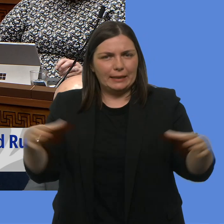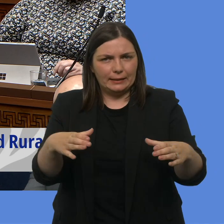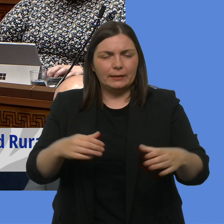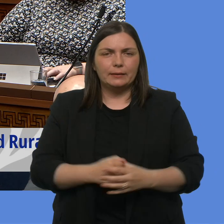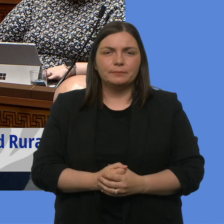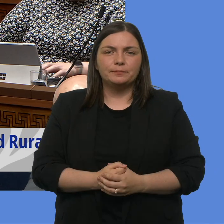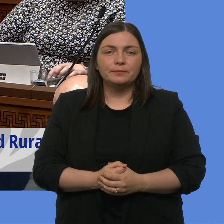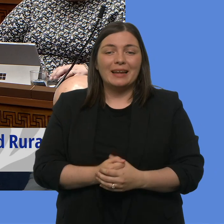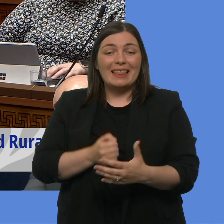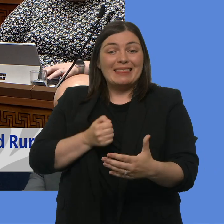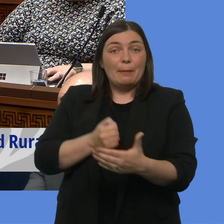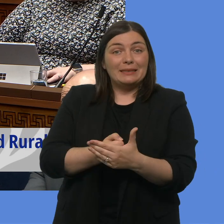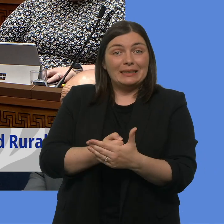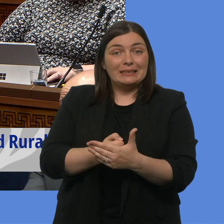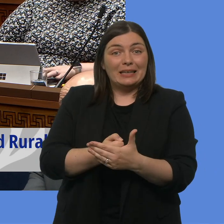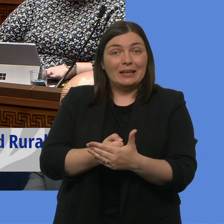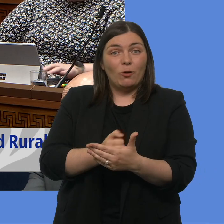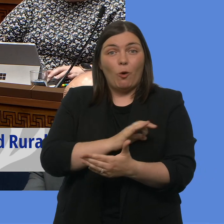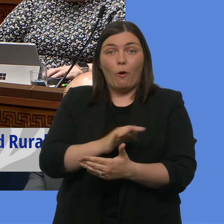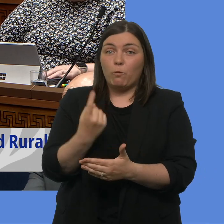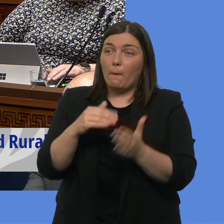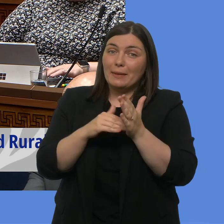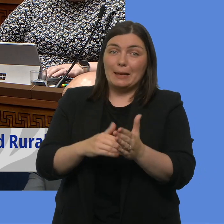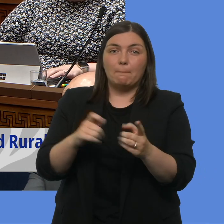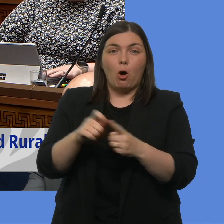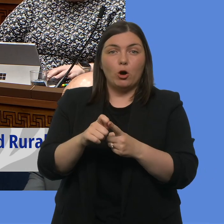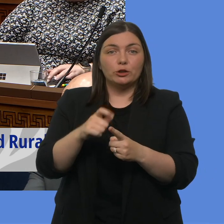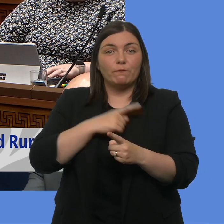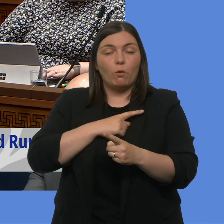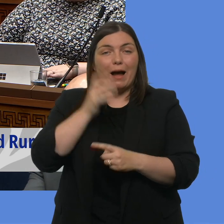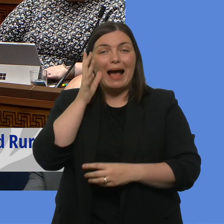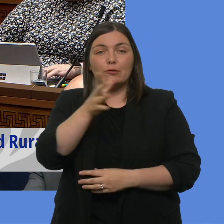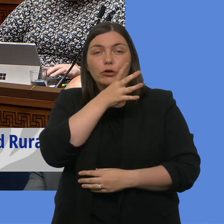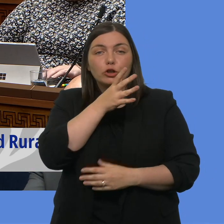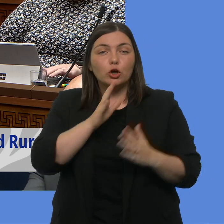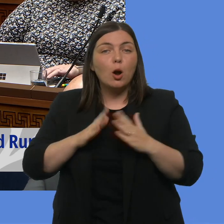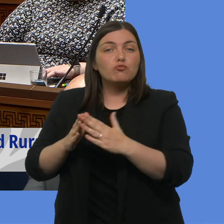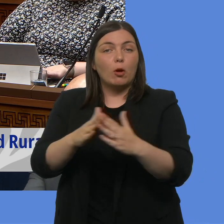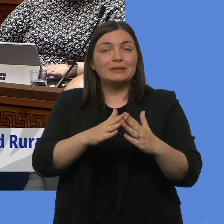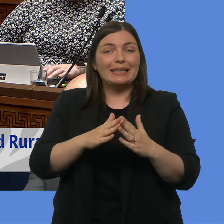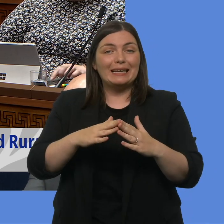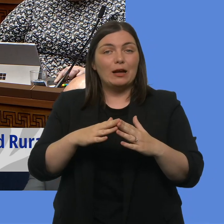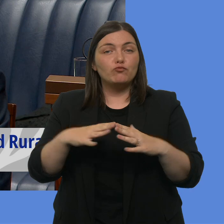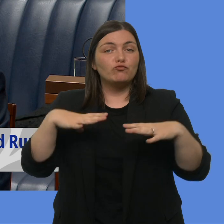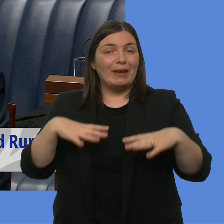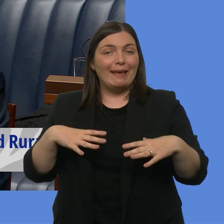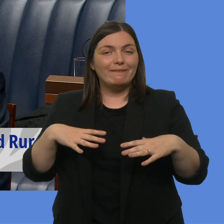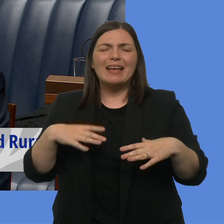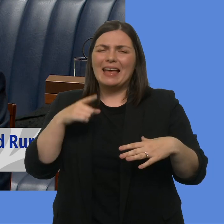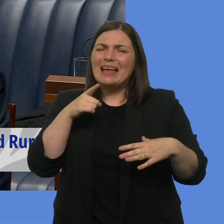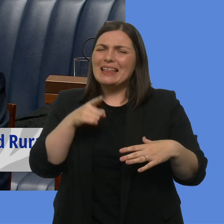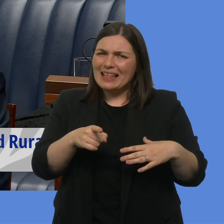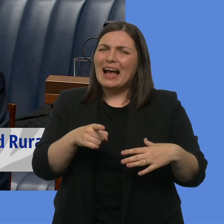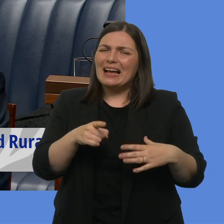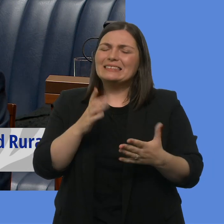on agricultural property relief does bring a considerable amount of Northern Ireland farmers into the scope of